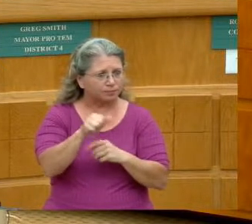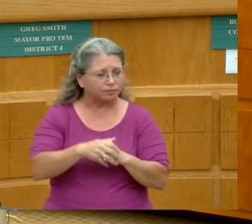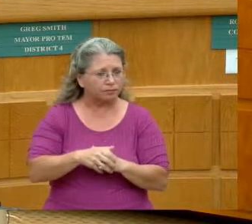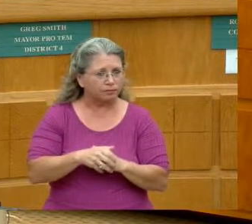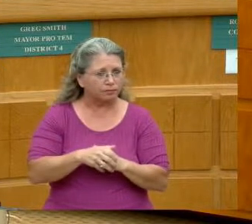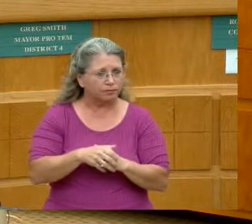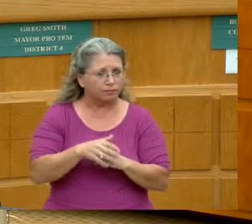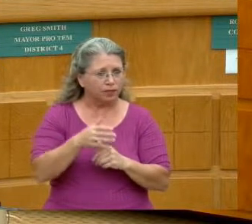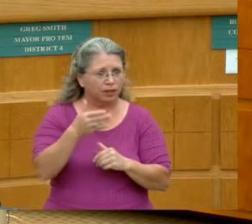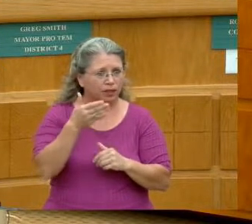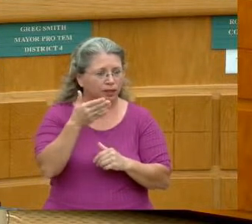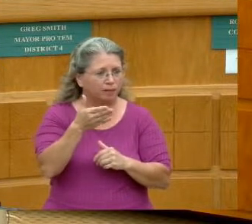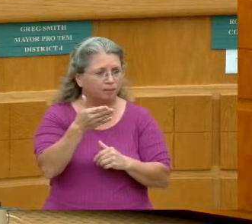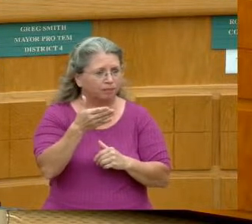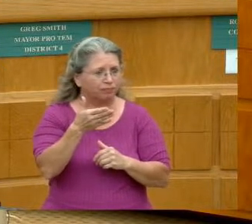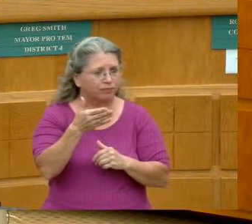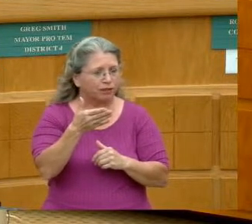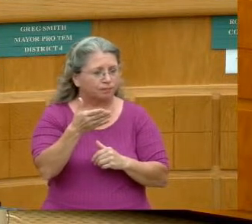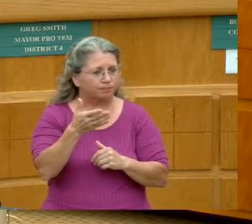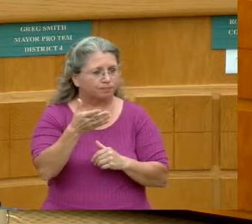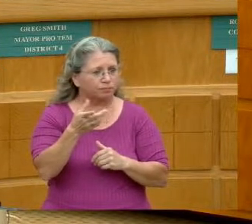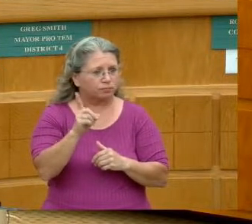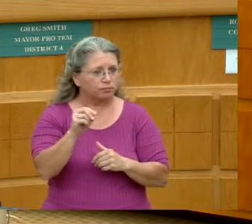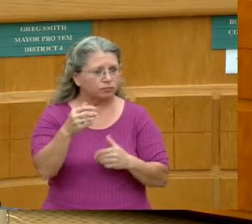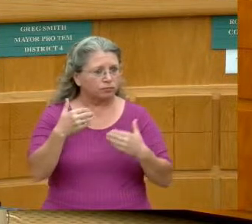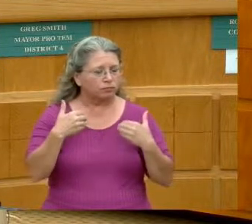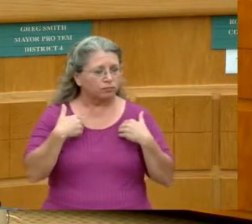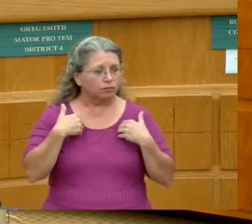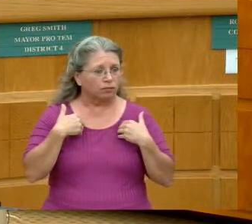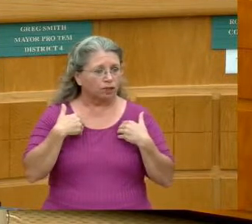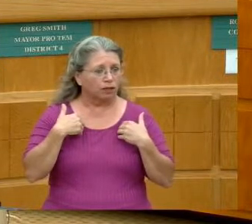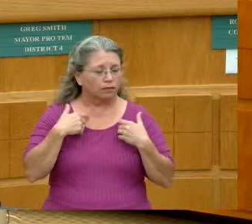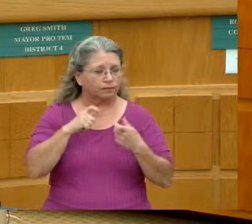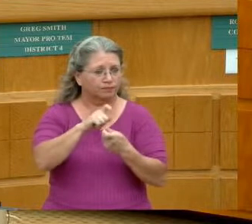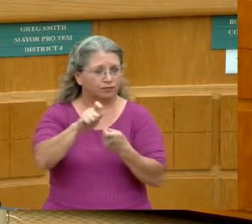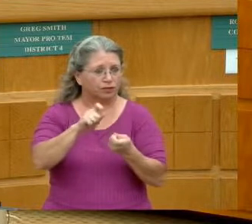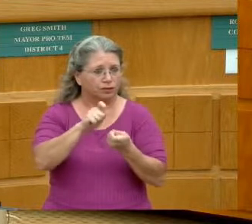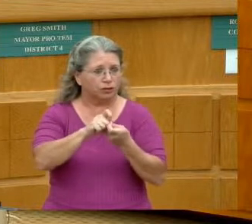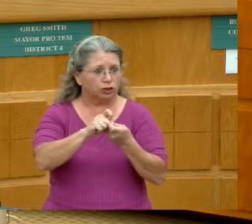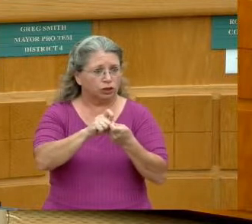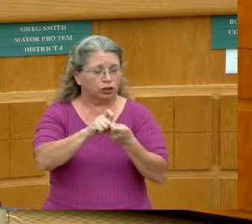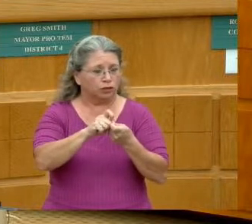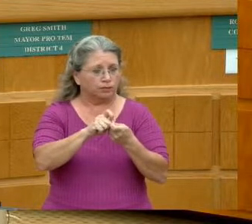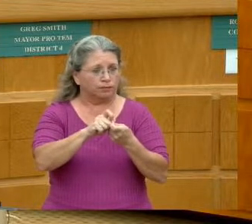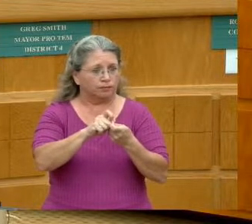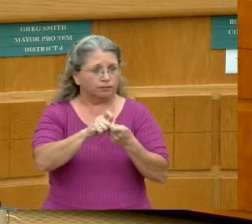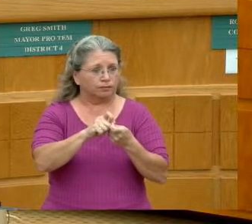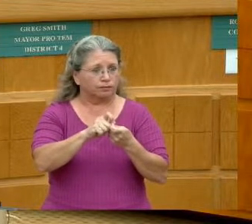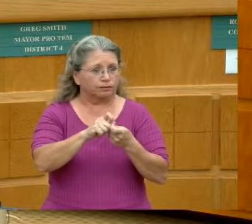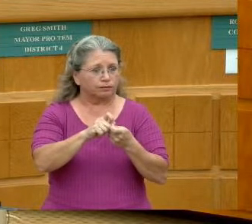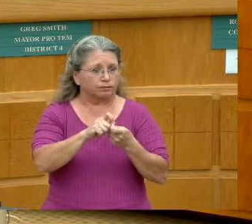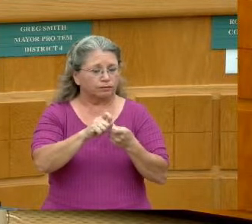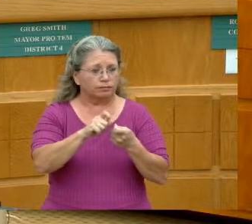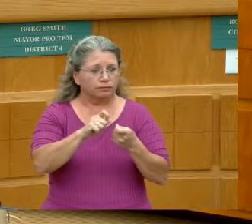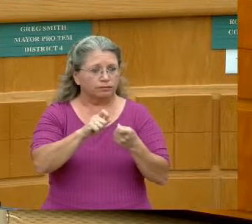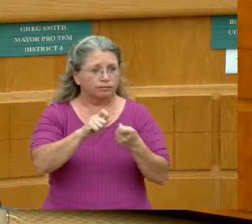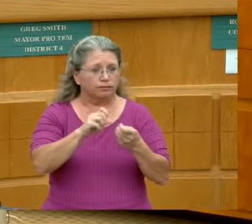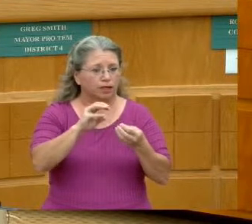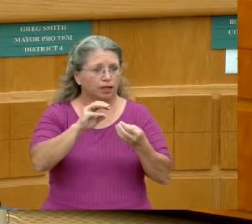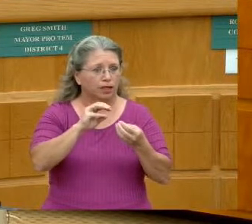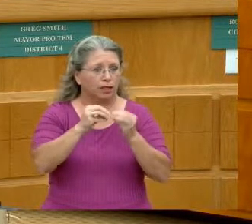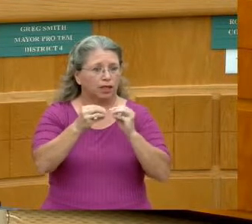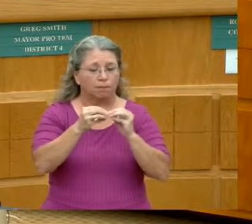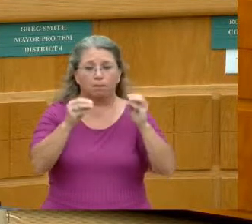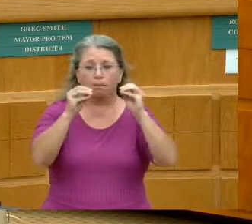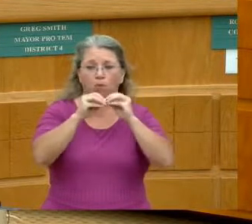in certain areas? Are we getting the idea that it's maybe tourism driven, or like is Port A got a cluster, Robstown, or